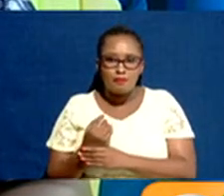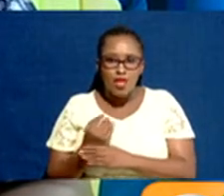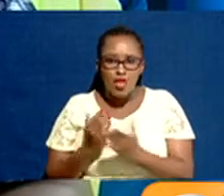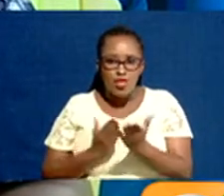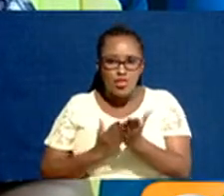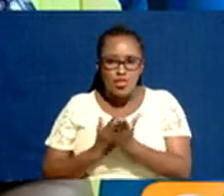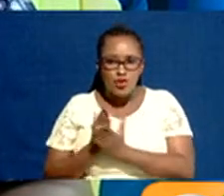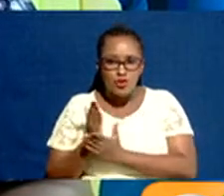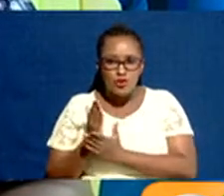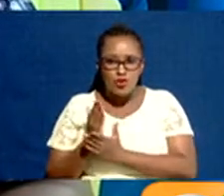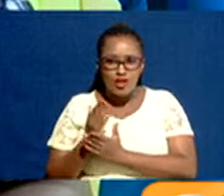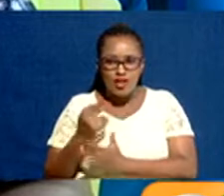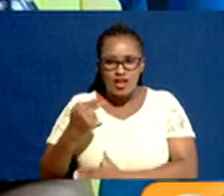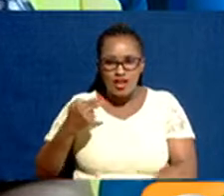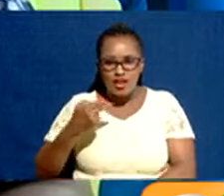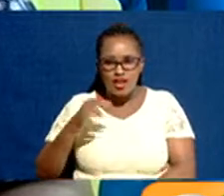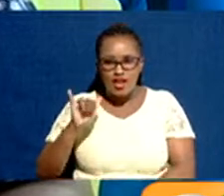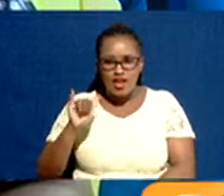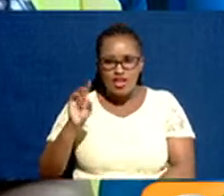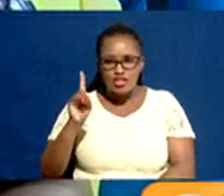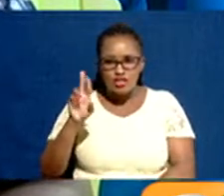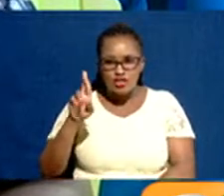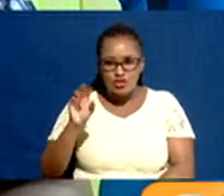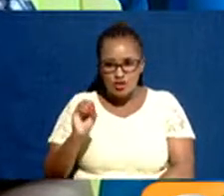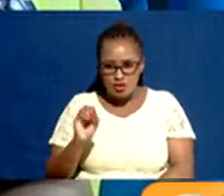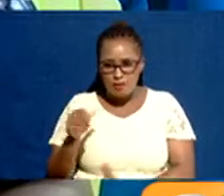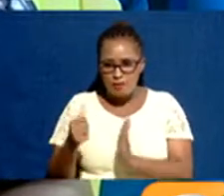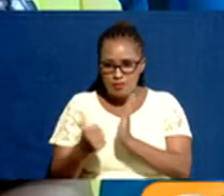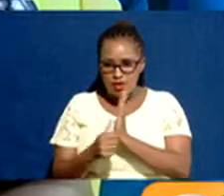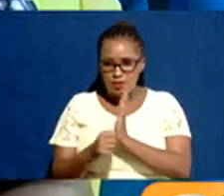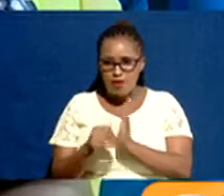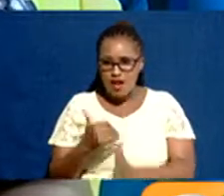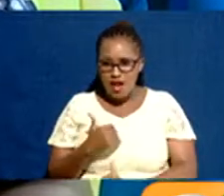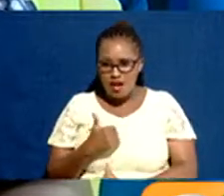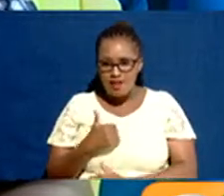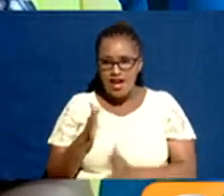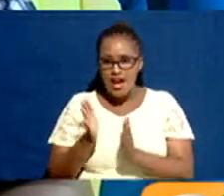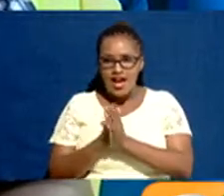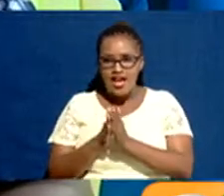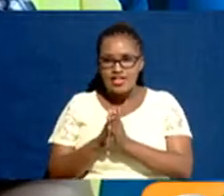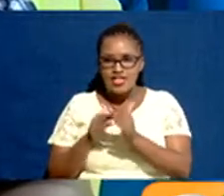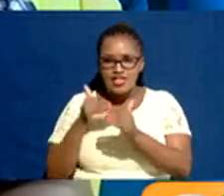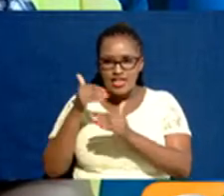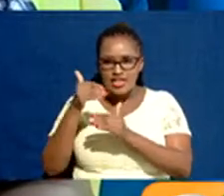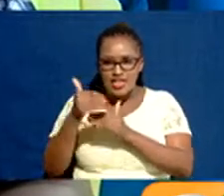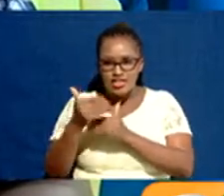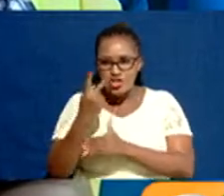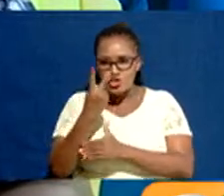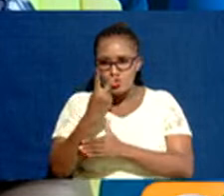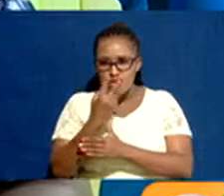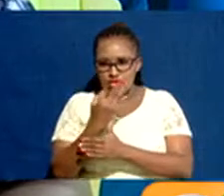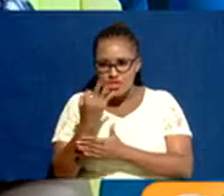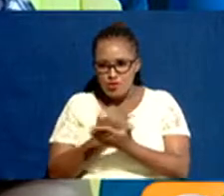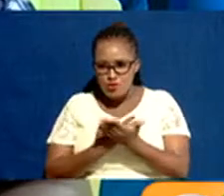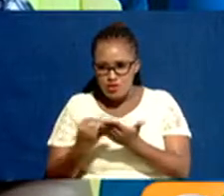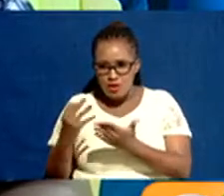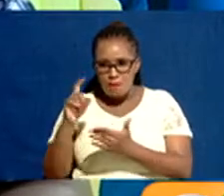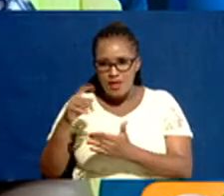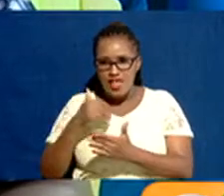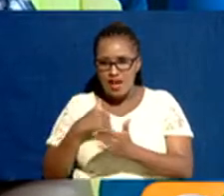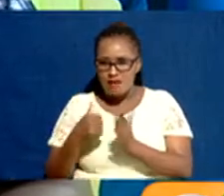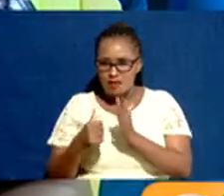through hydro, there's a problem. And in another 2-3 weeks, will have a very serious